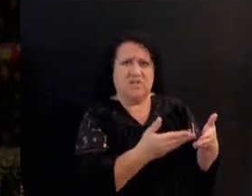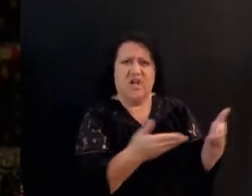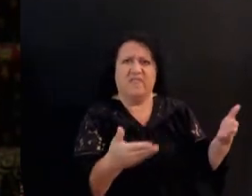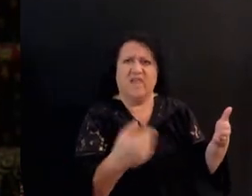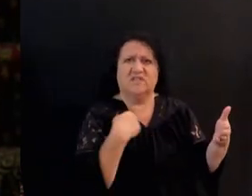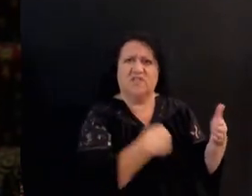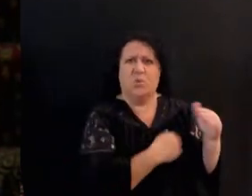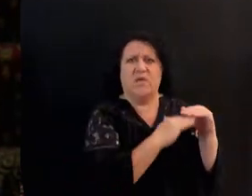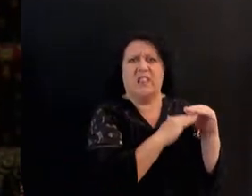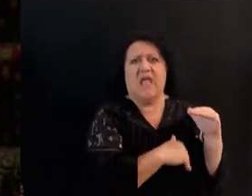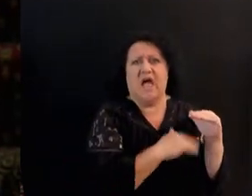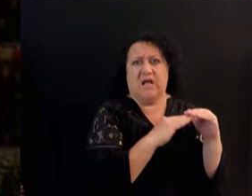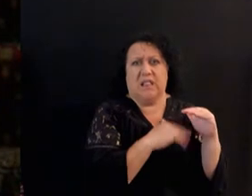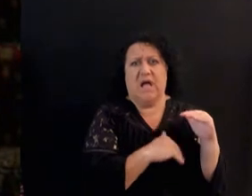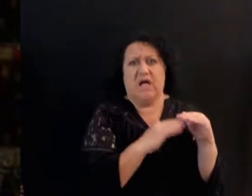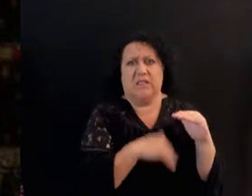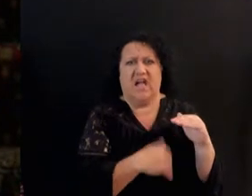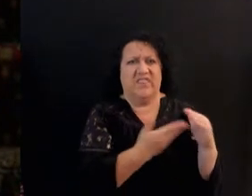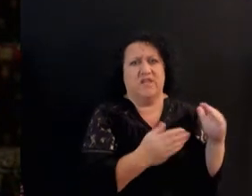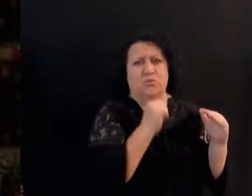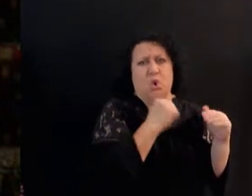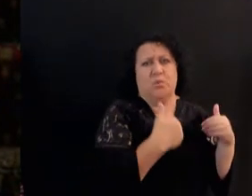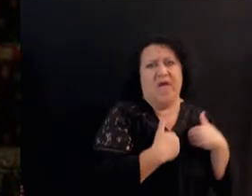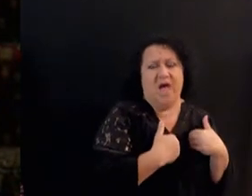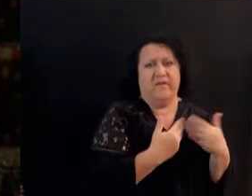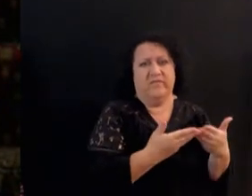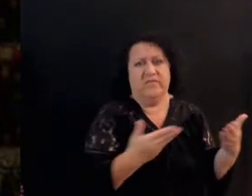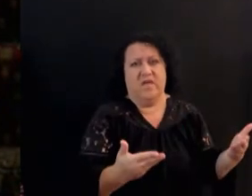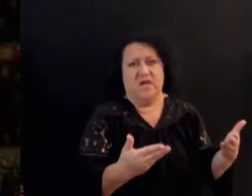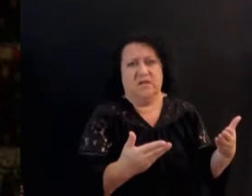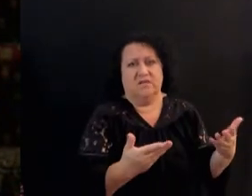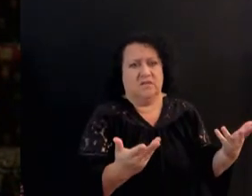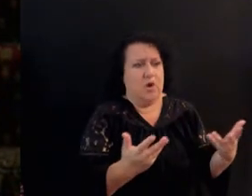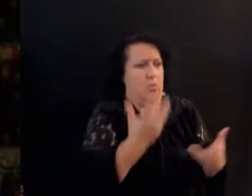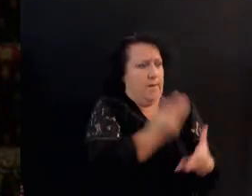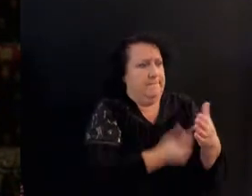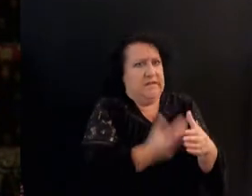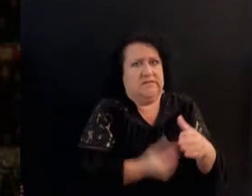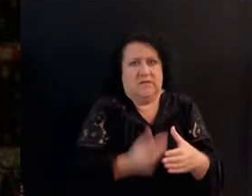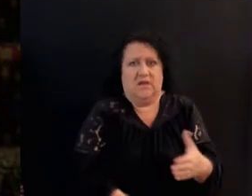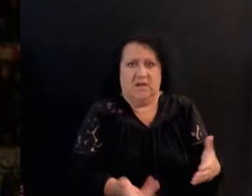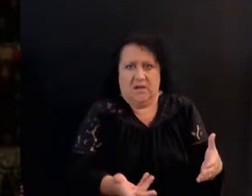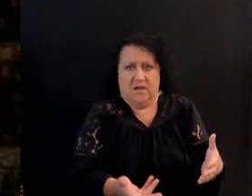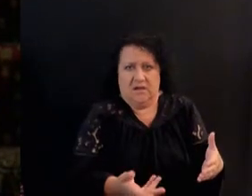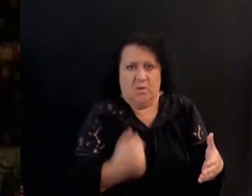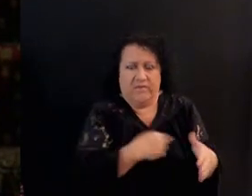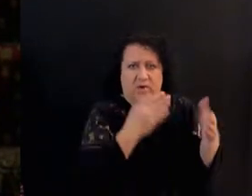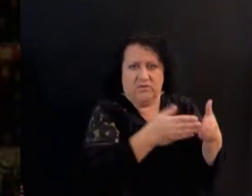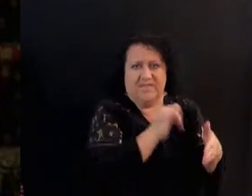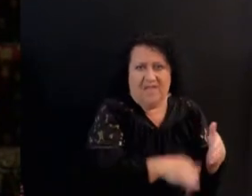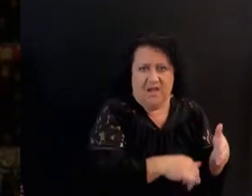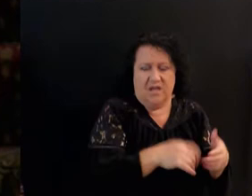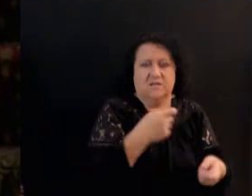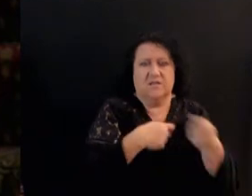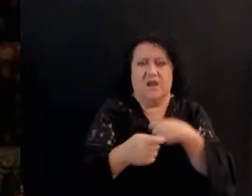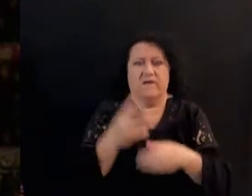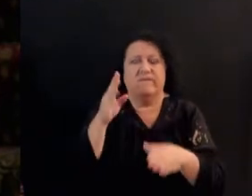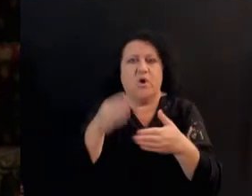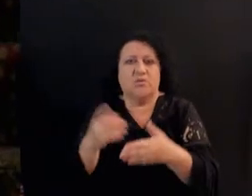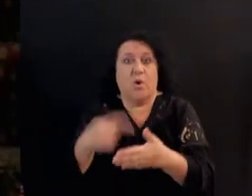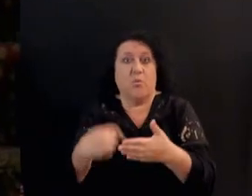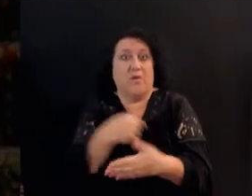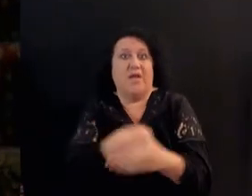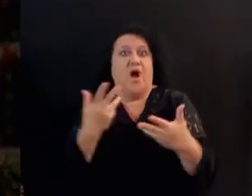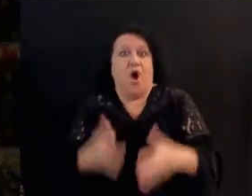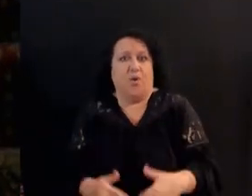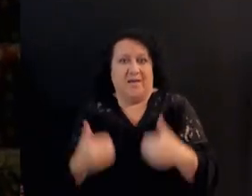lack rather than on what we have been given? There's a story from the journey of the Israelites through the wilderness, and it